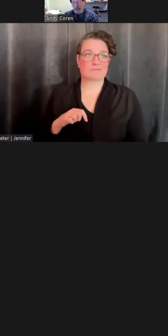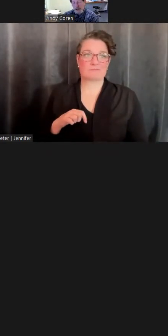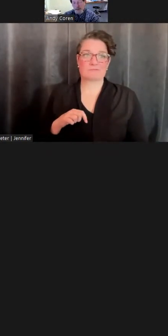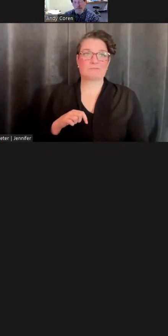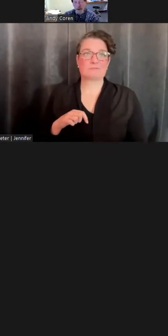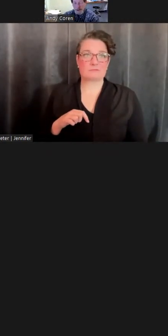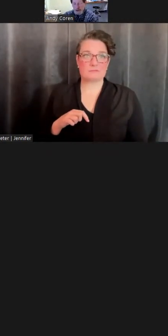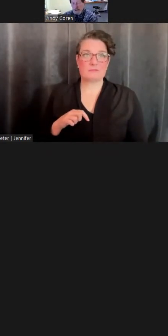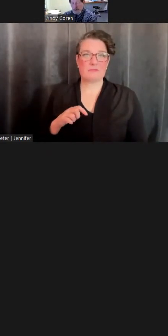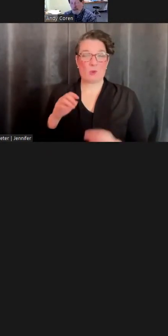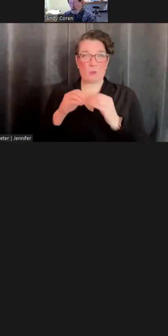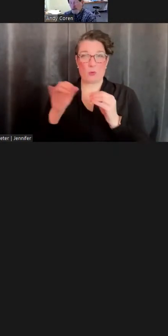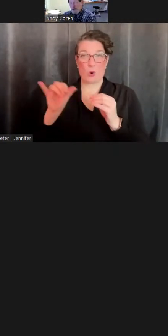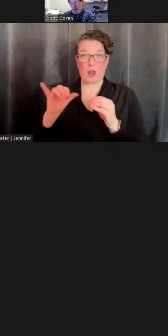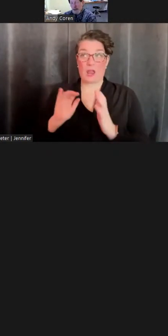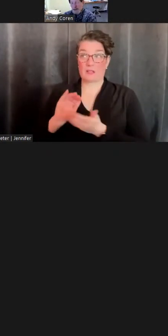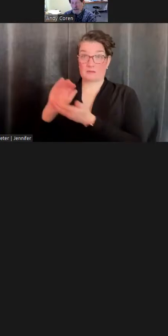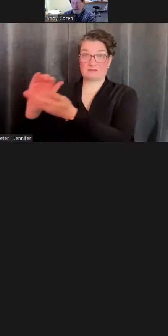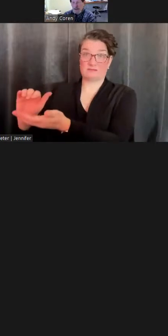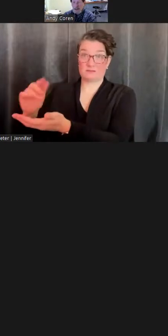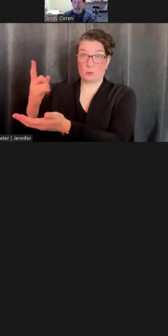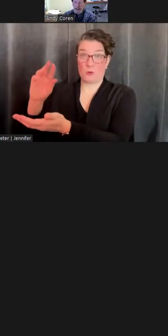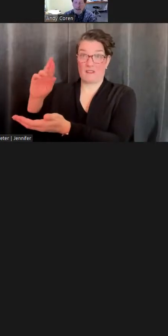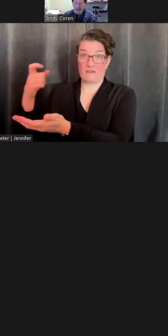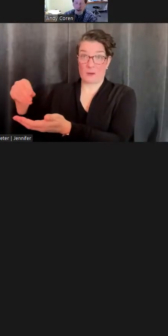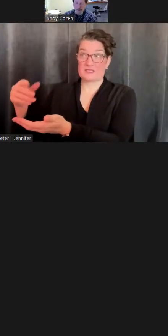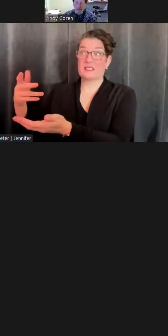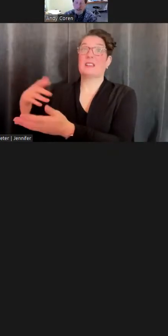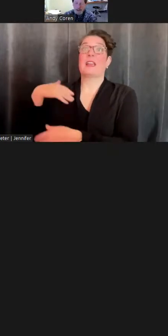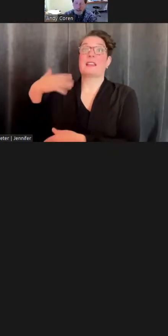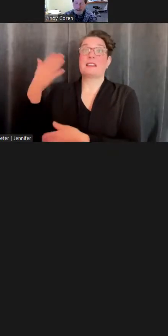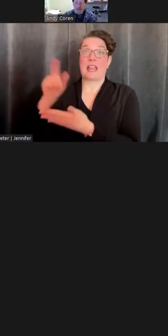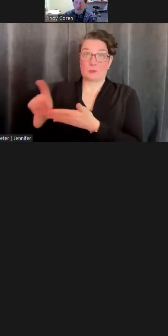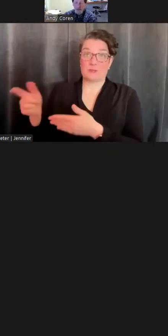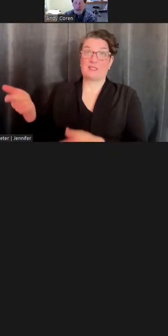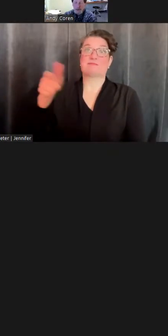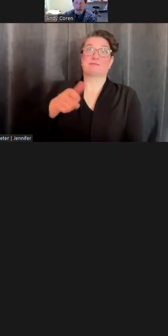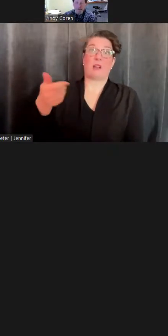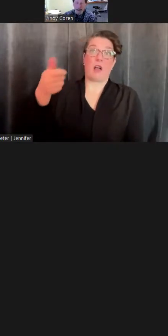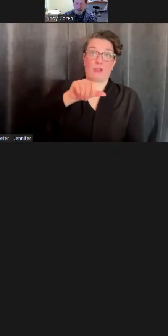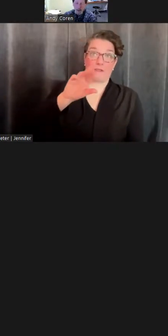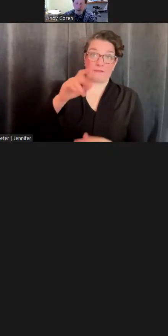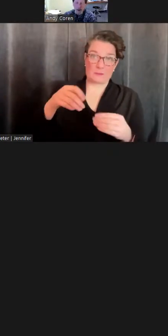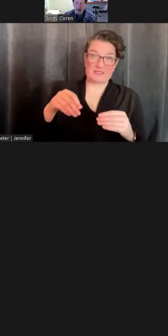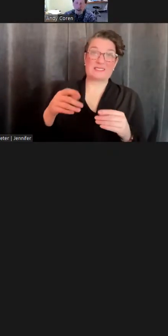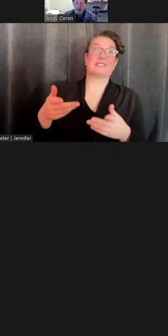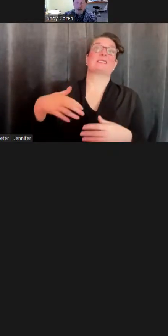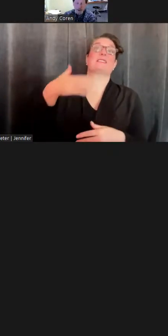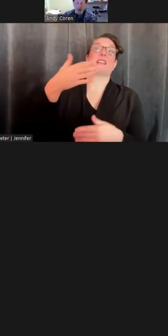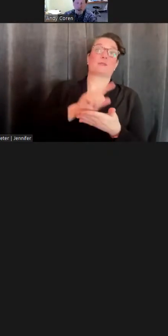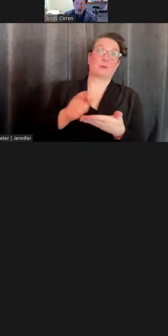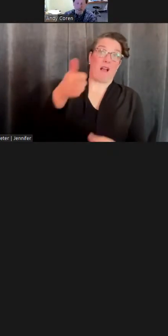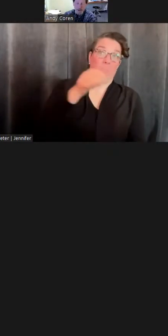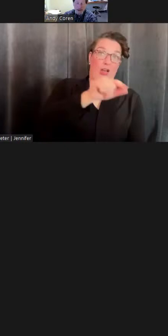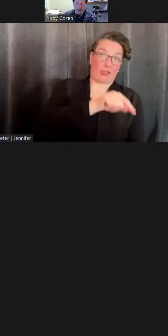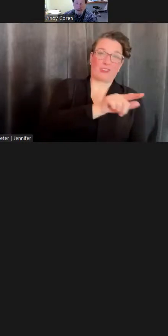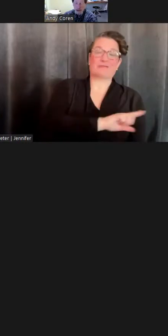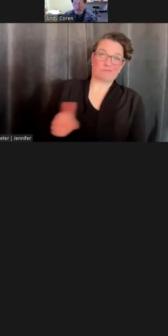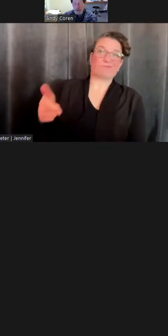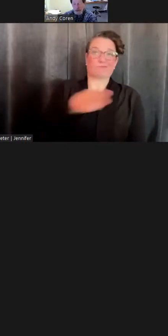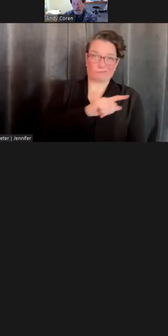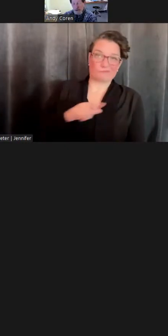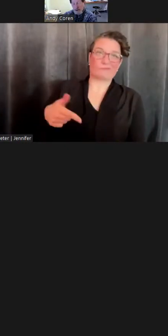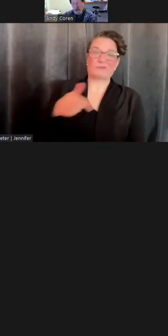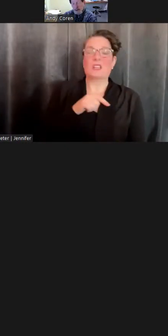of rotating the pharmacy, which I know is not ideal. But hopefully in the next few weeks, we'll have many more or much more of these